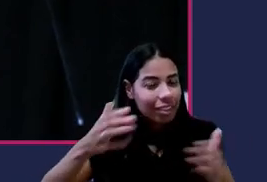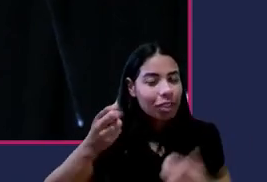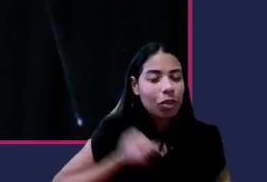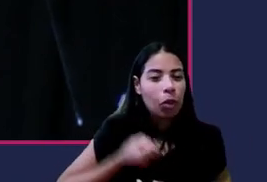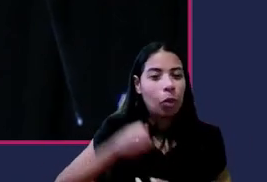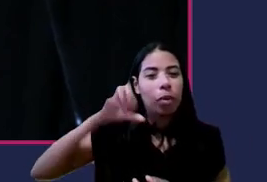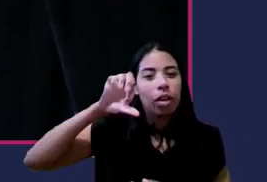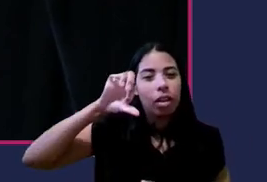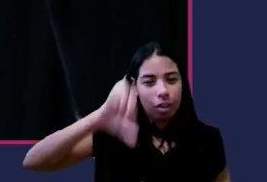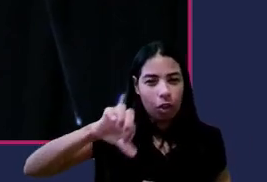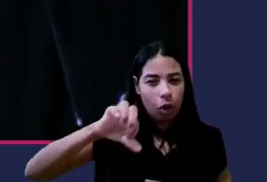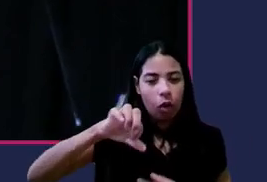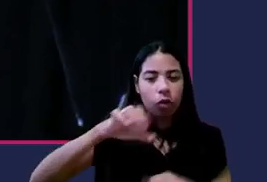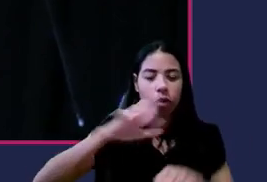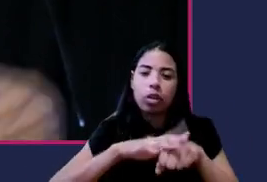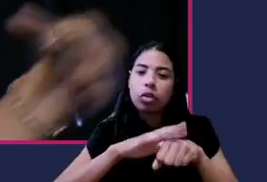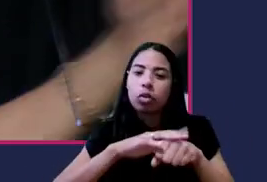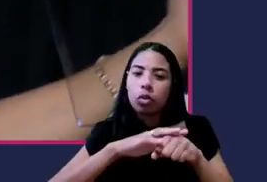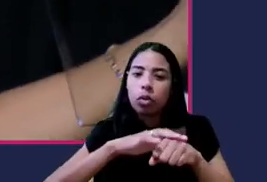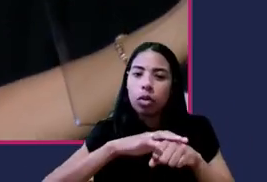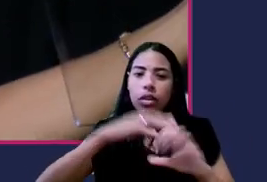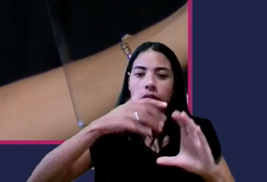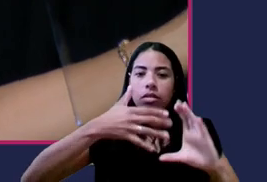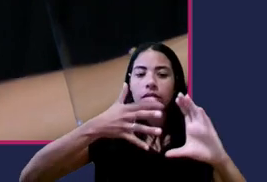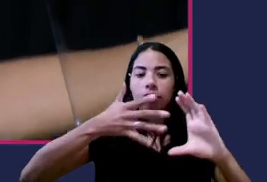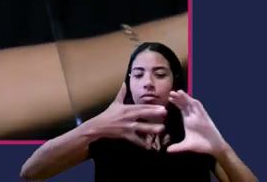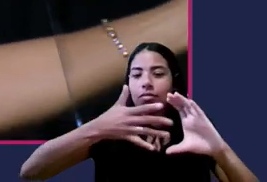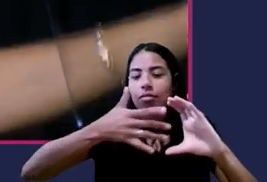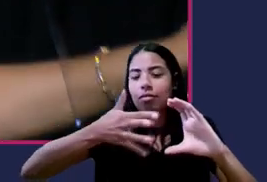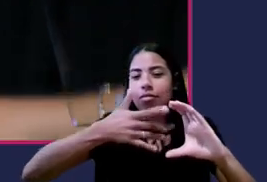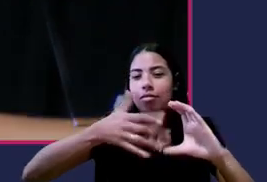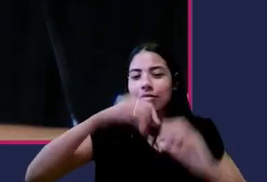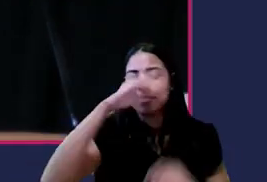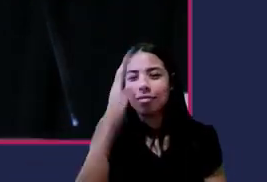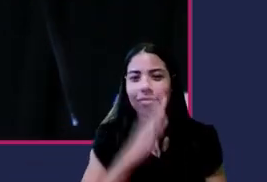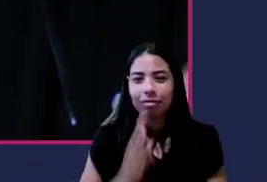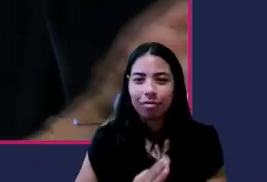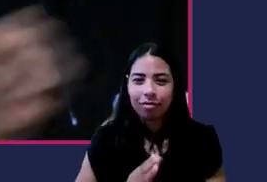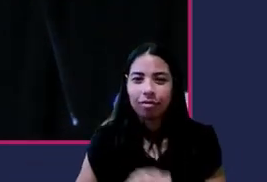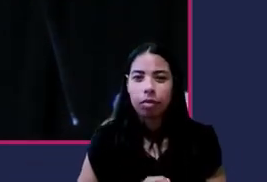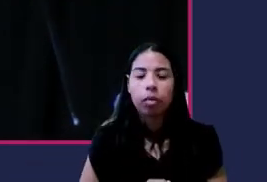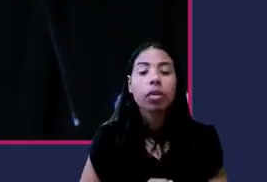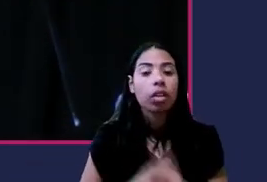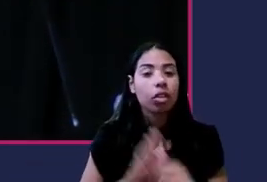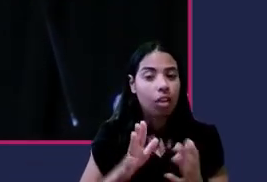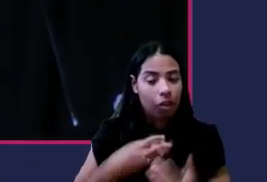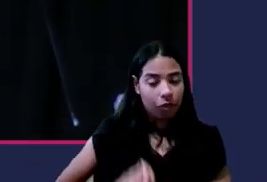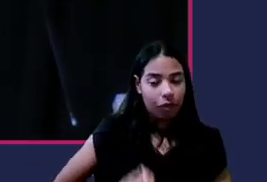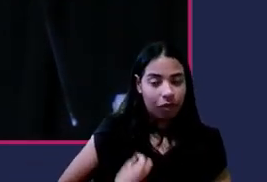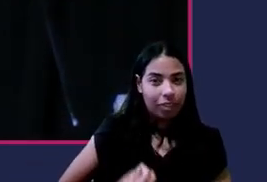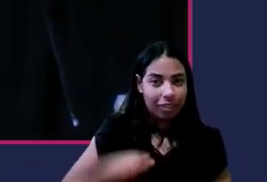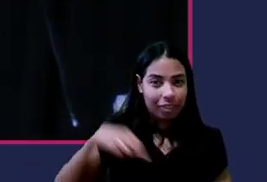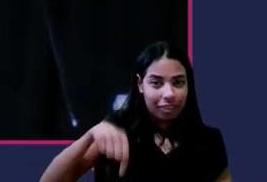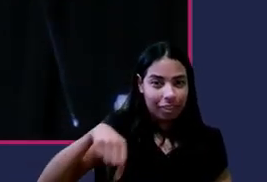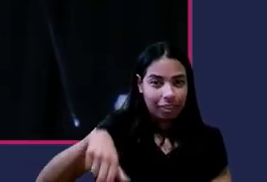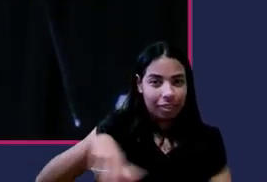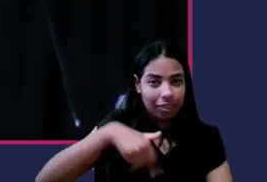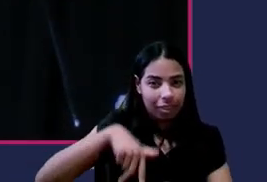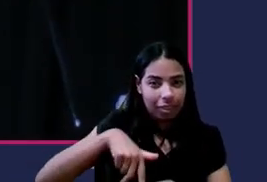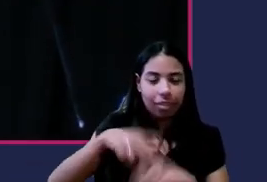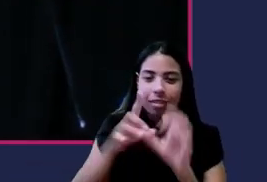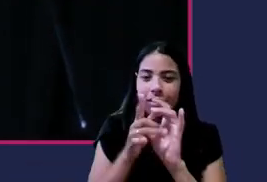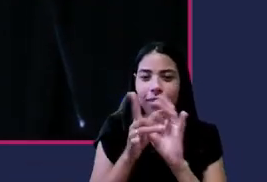the opening of the 9th edition of the Cenário of Rare Disease in Brazil. So, Tony is here. You're